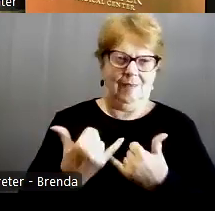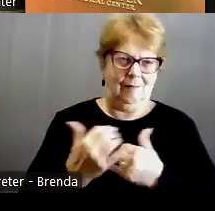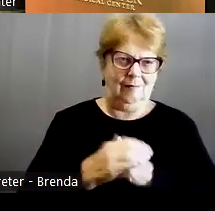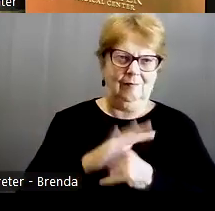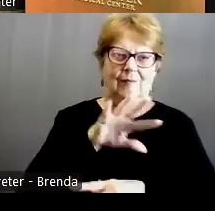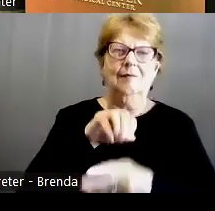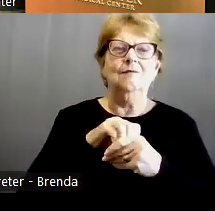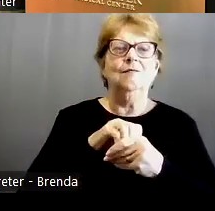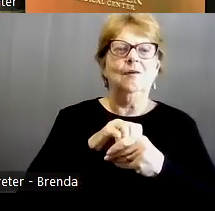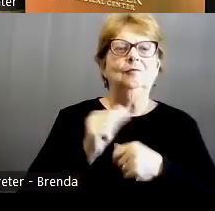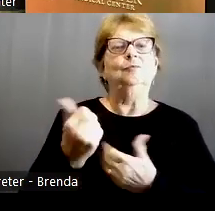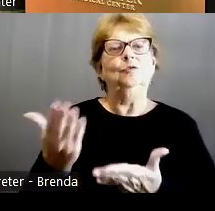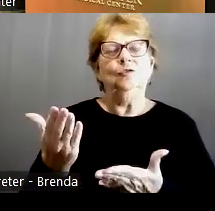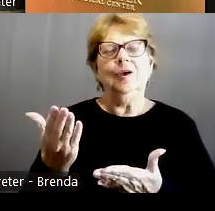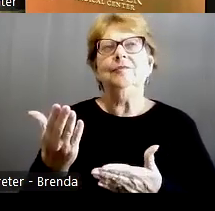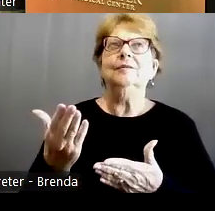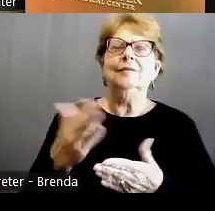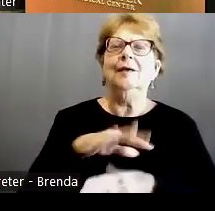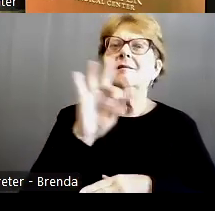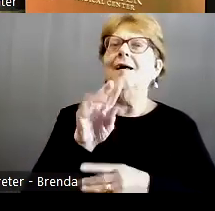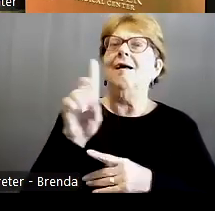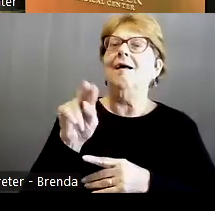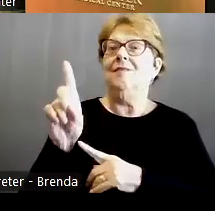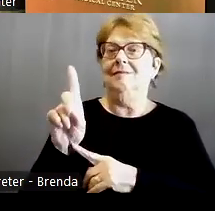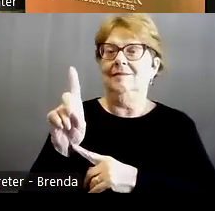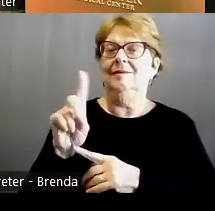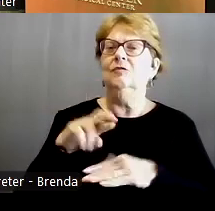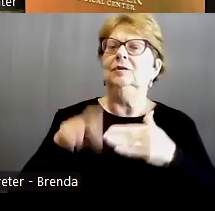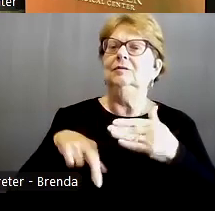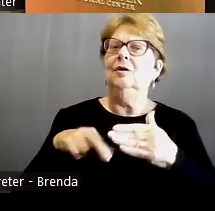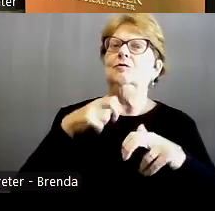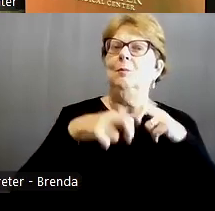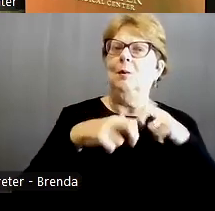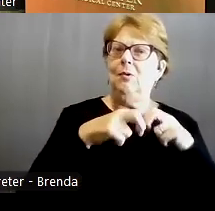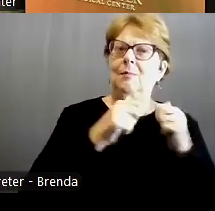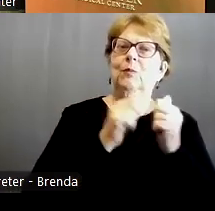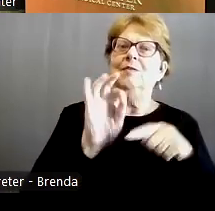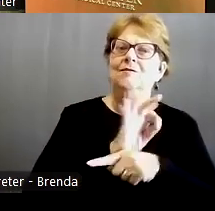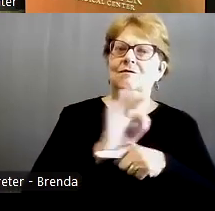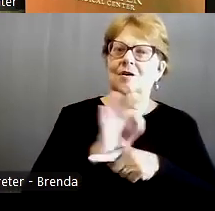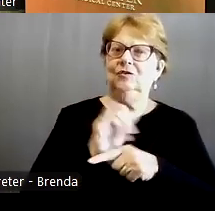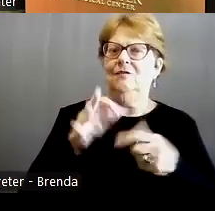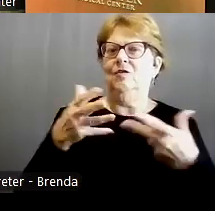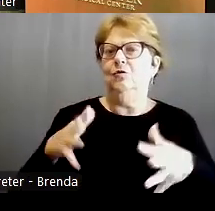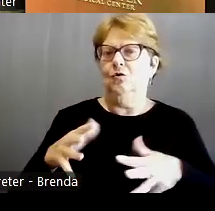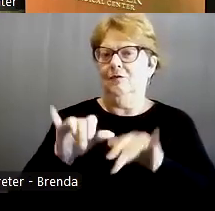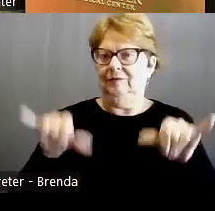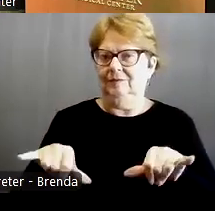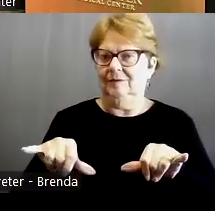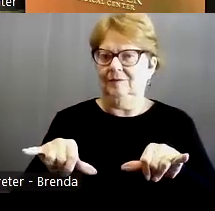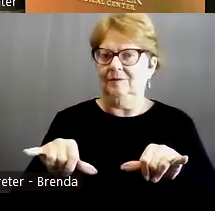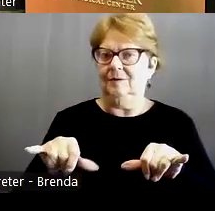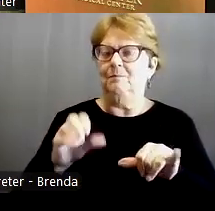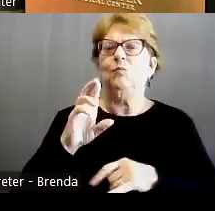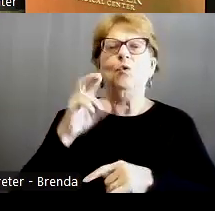involve suggesting that the FND results from a problem with the functioning of the nervous system, or it's a